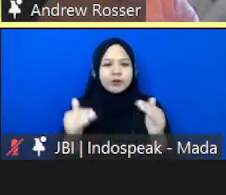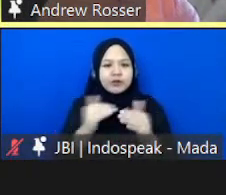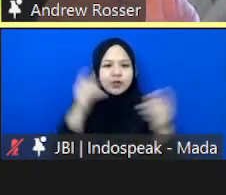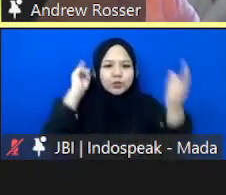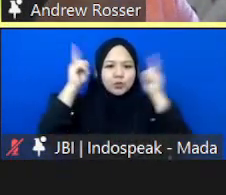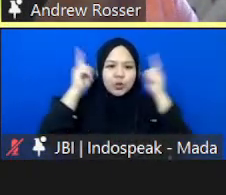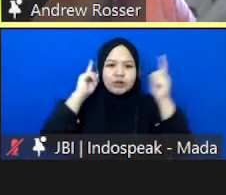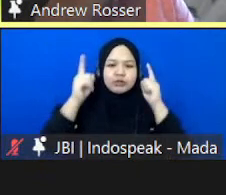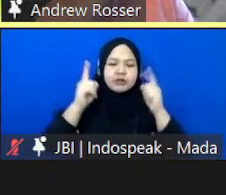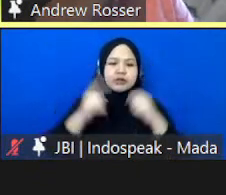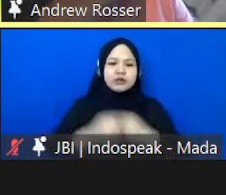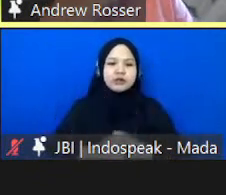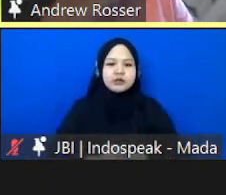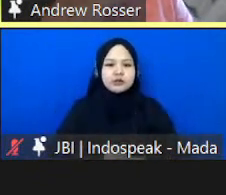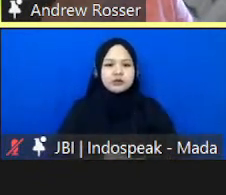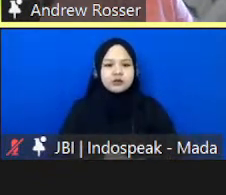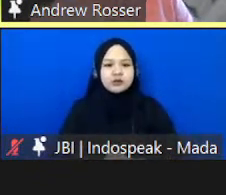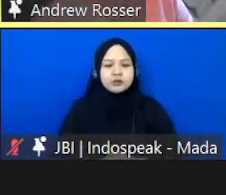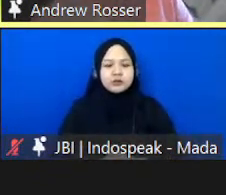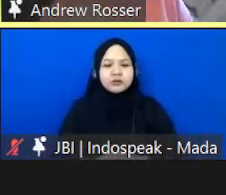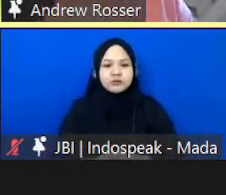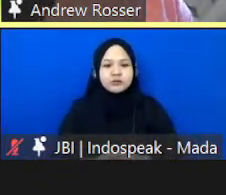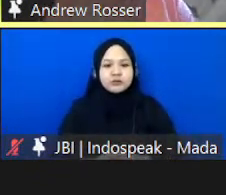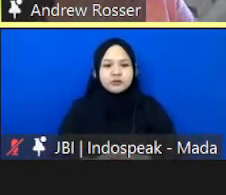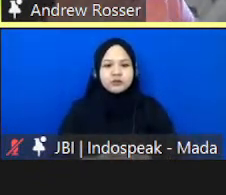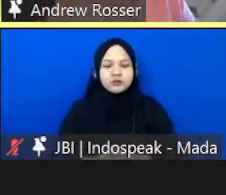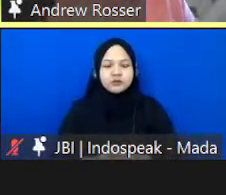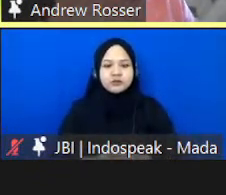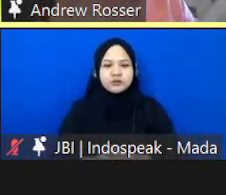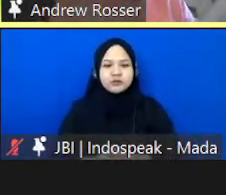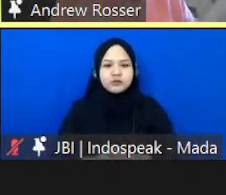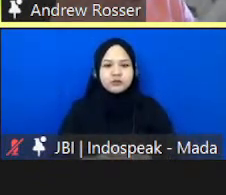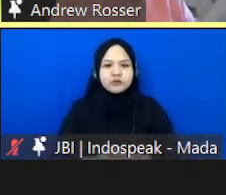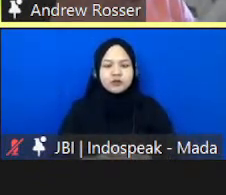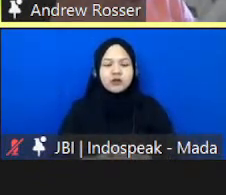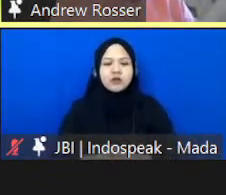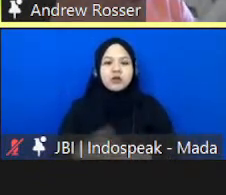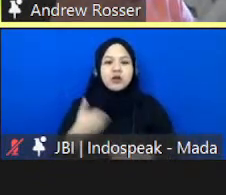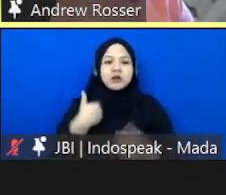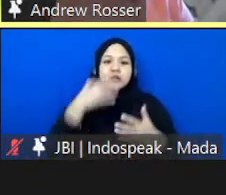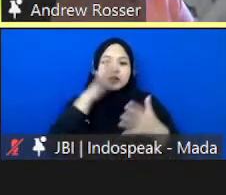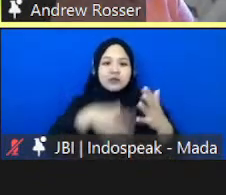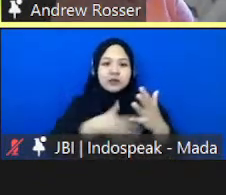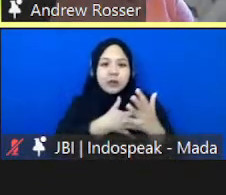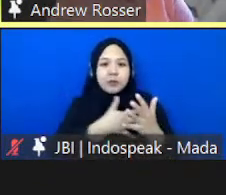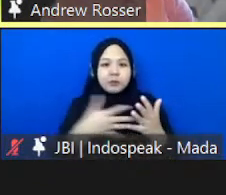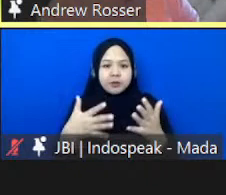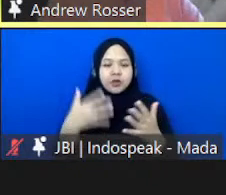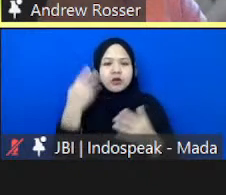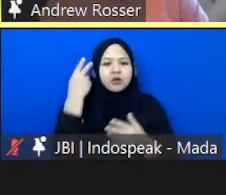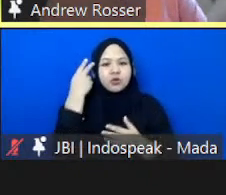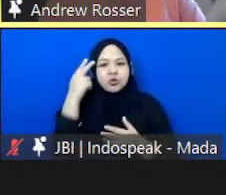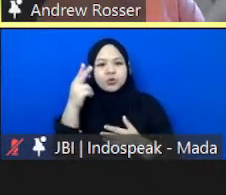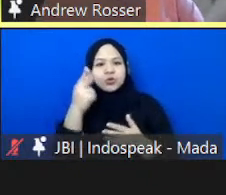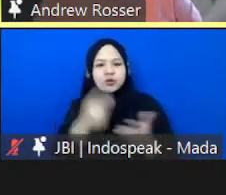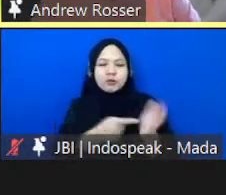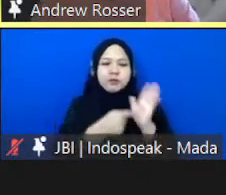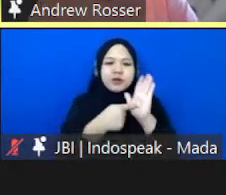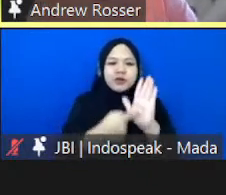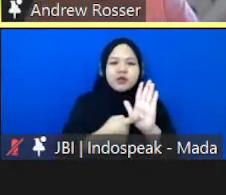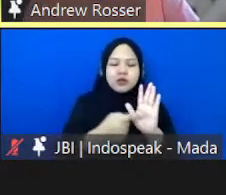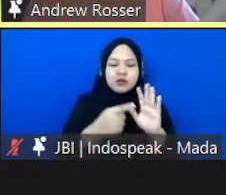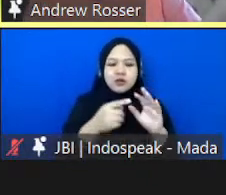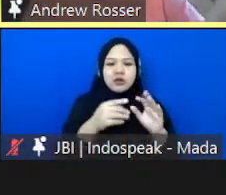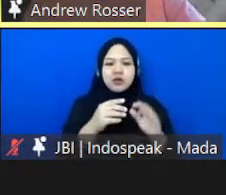latter has not. Now, on this slide, I've got a table that attempts to sort of capture our argument in relation